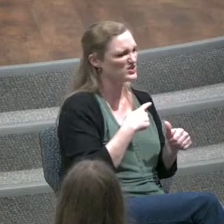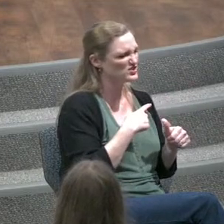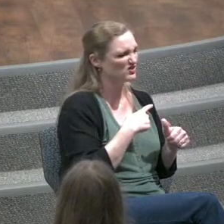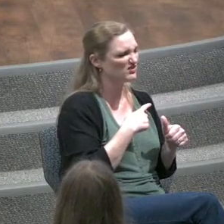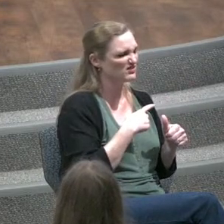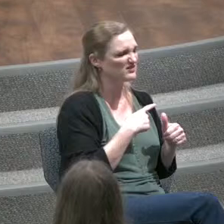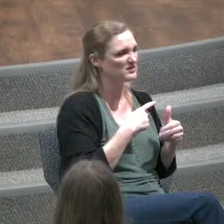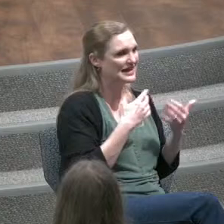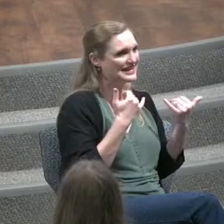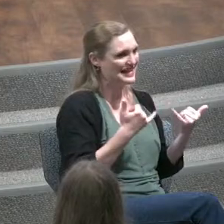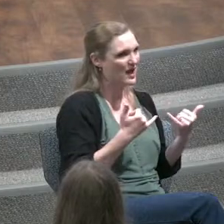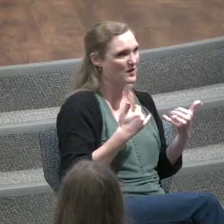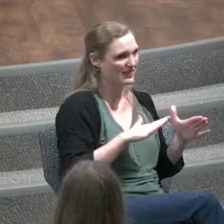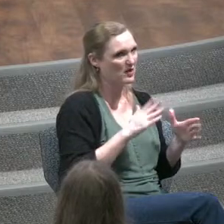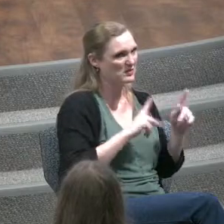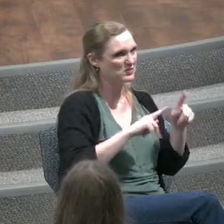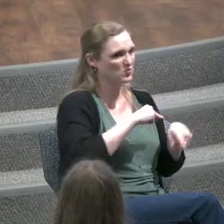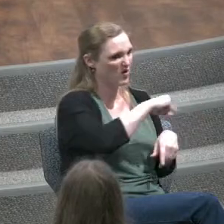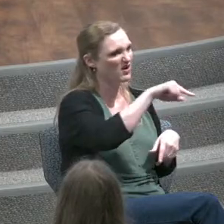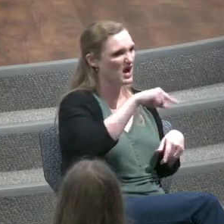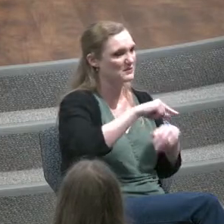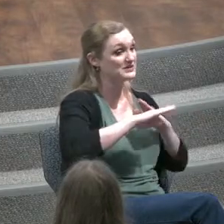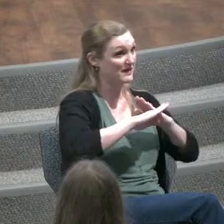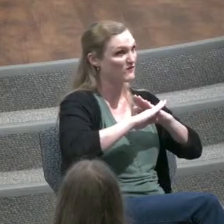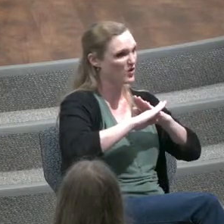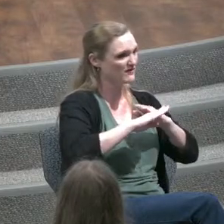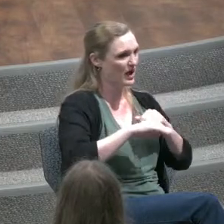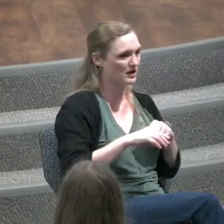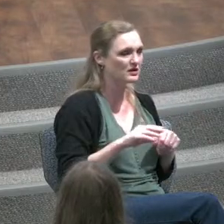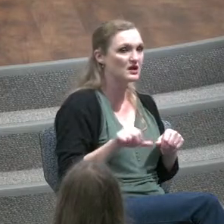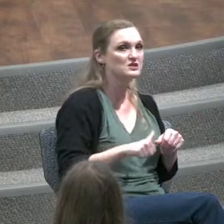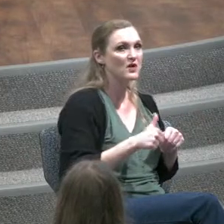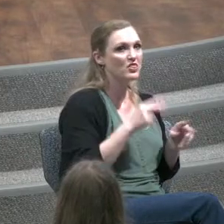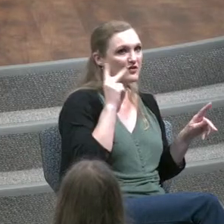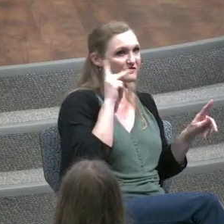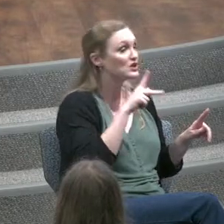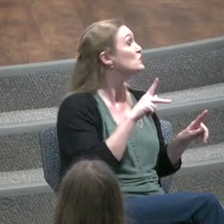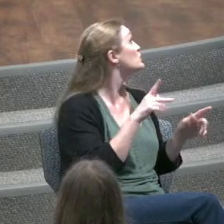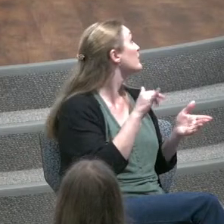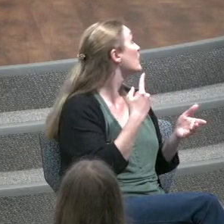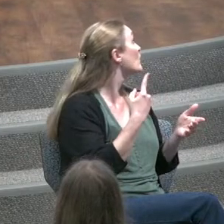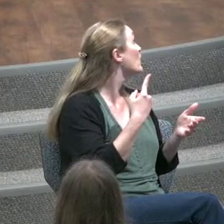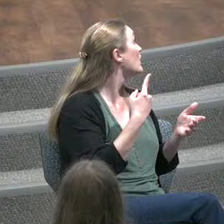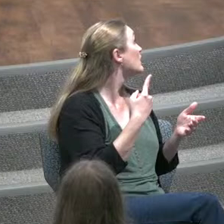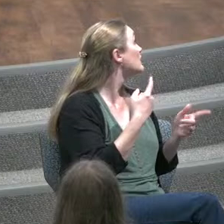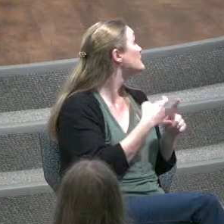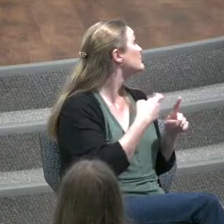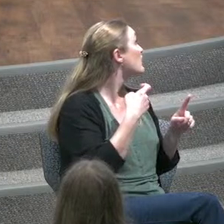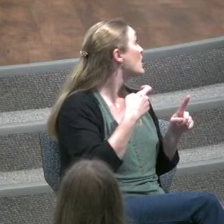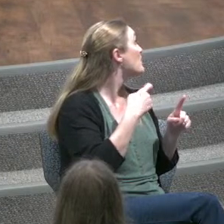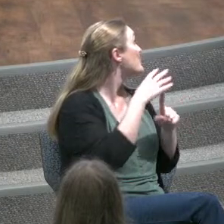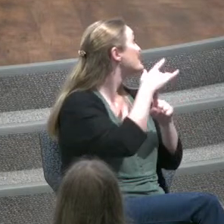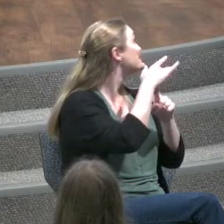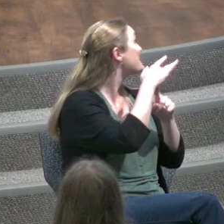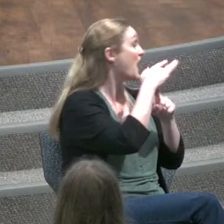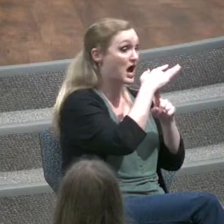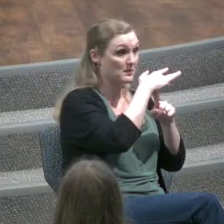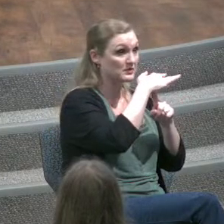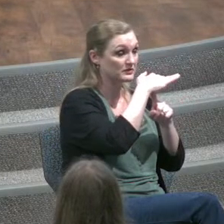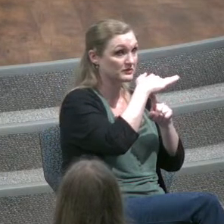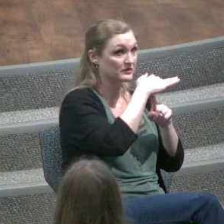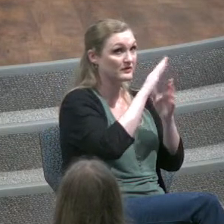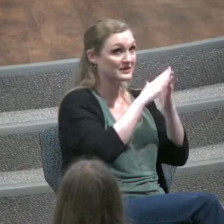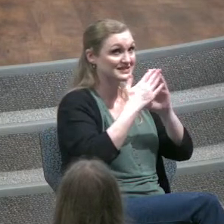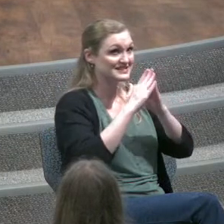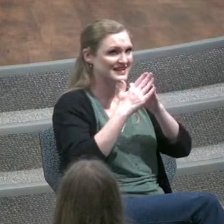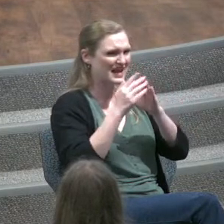allow for the groups to go up to the top. But some other views, this view is taken from the top of